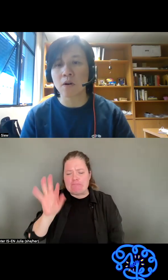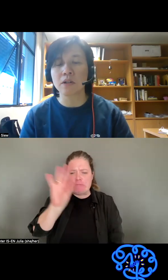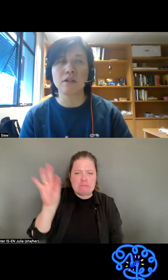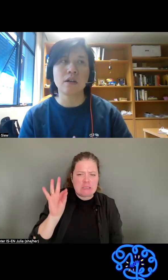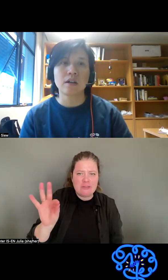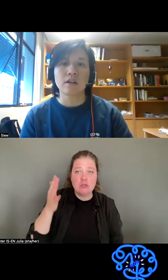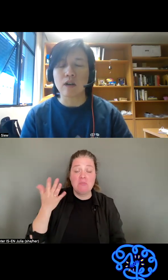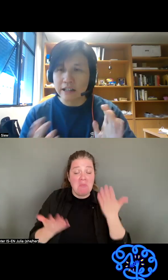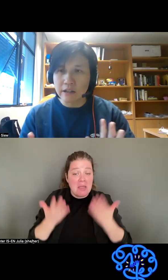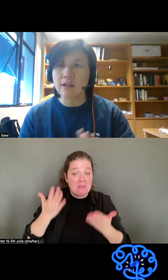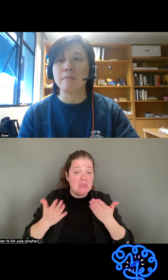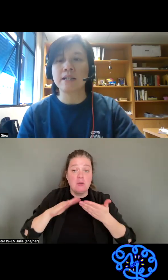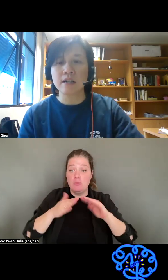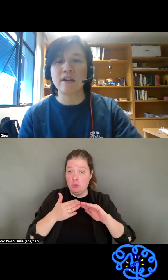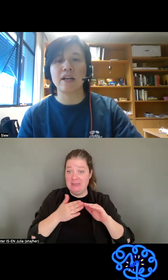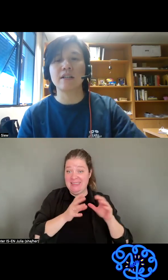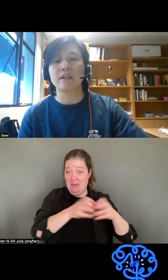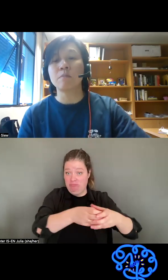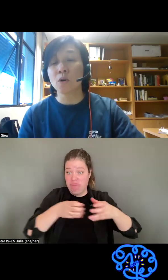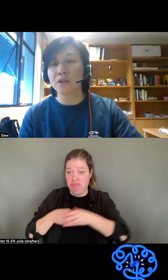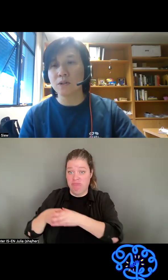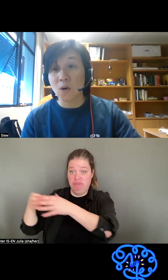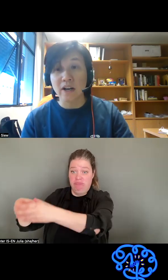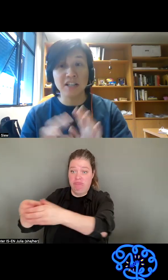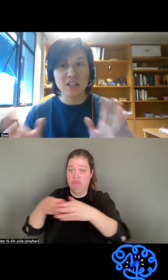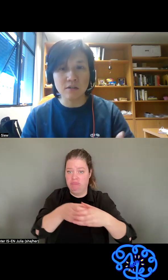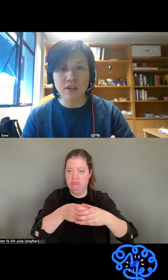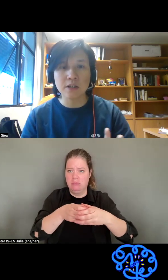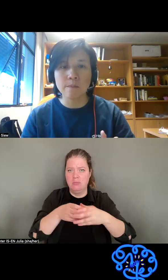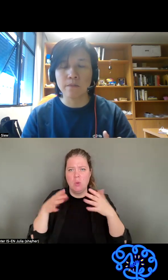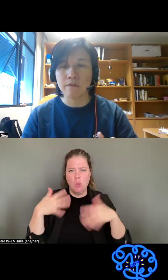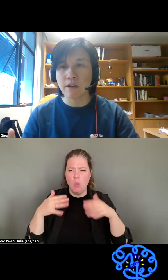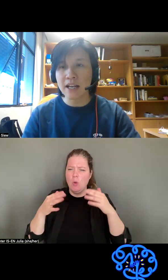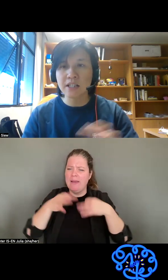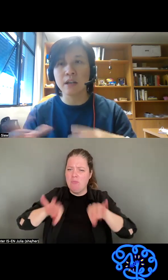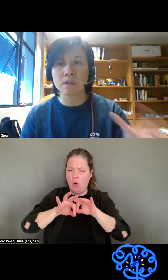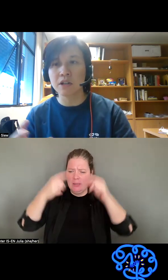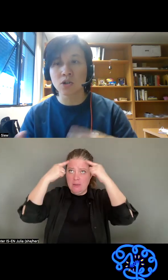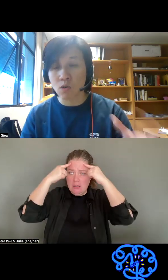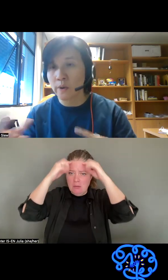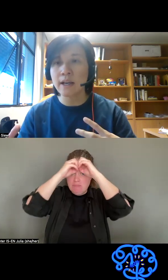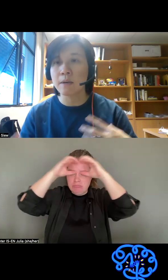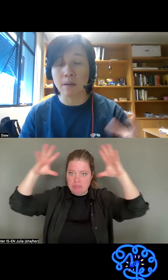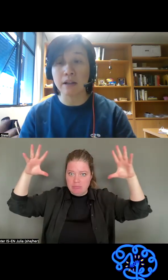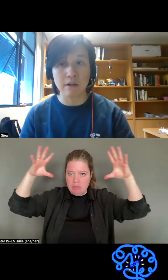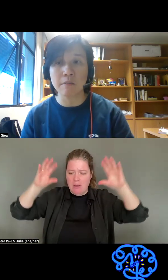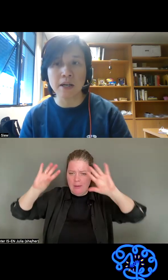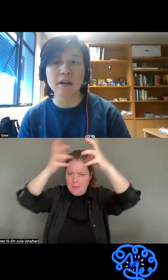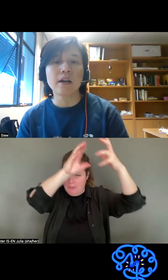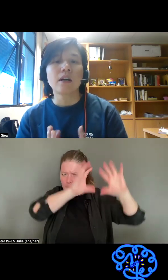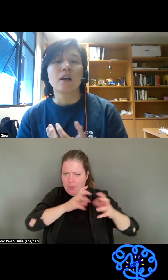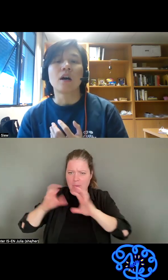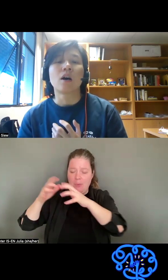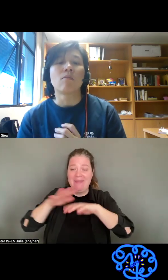as an important, or I think may serve as an important organizational feature as the network is growing and becoming like very